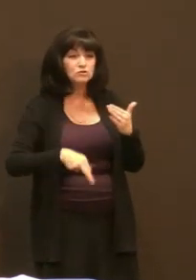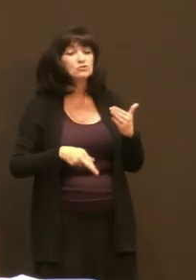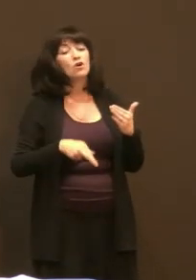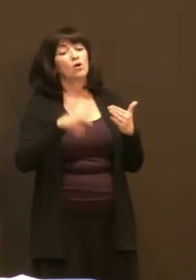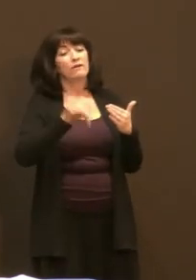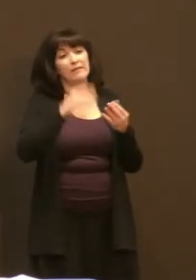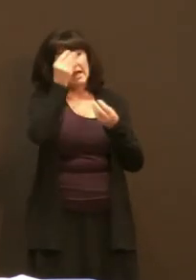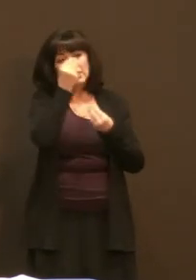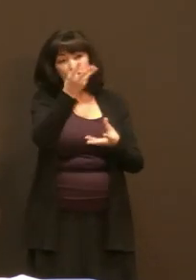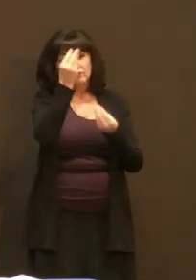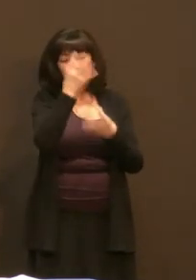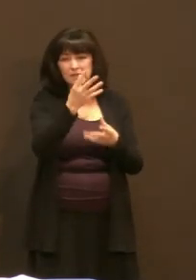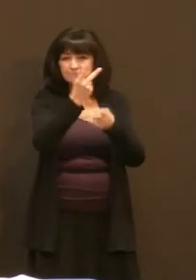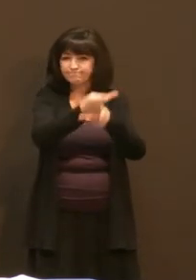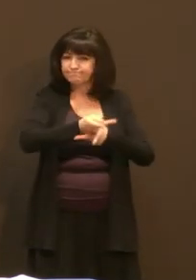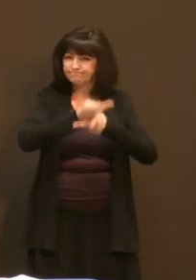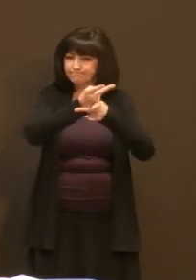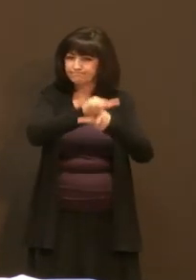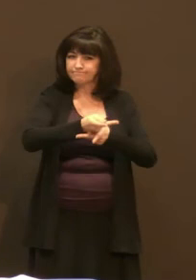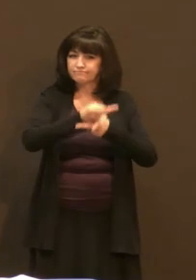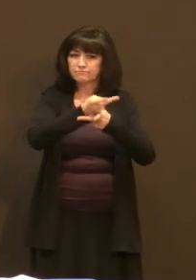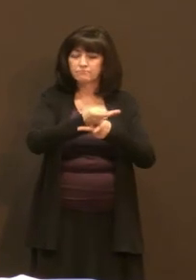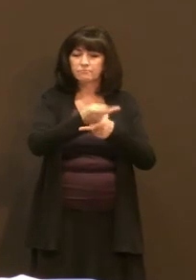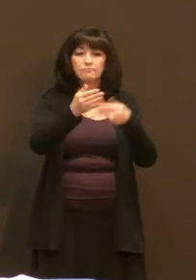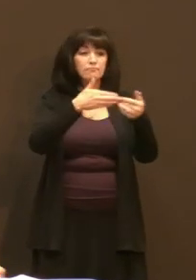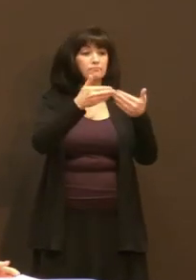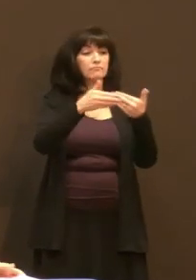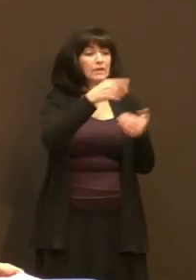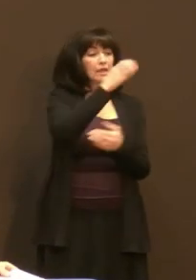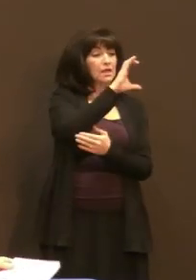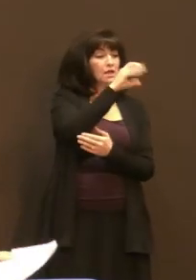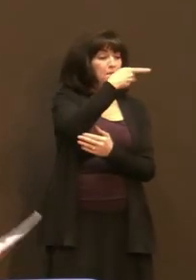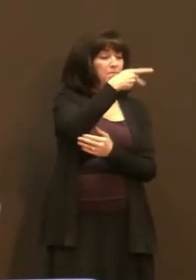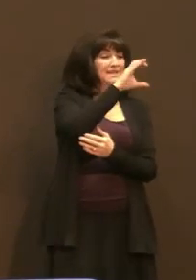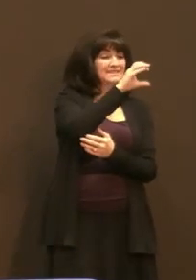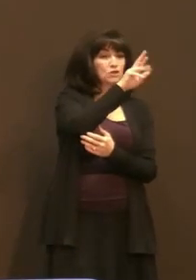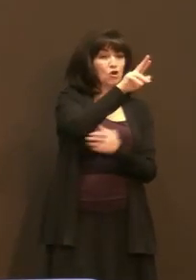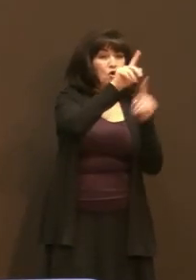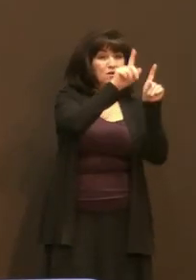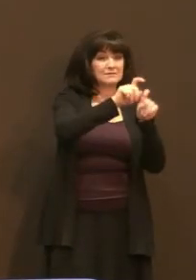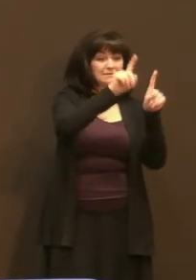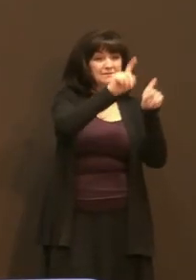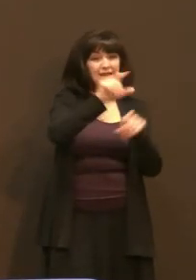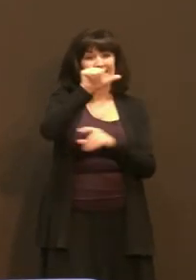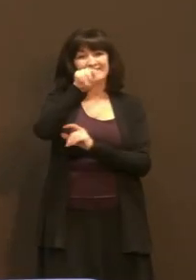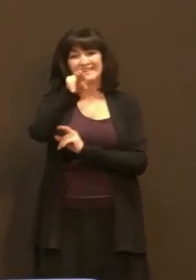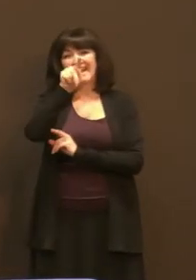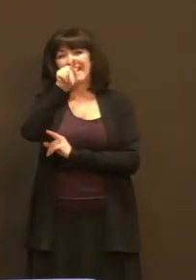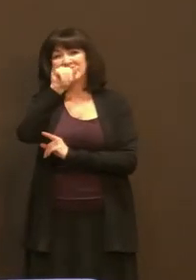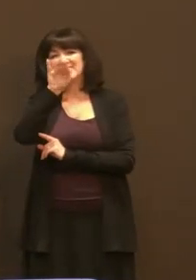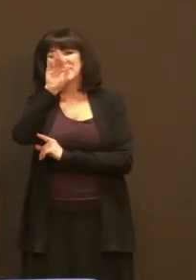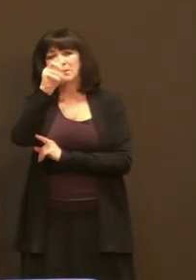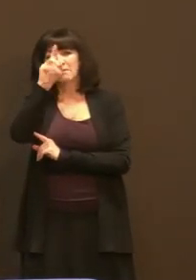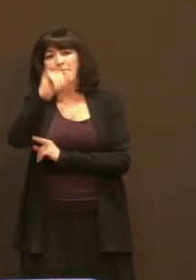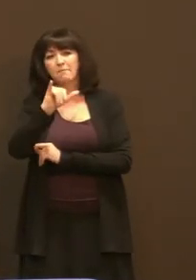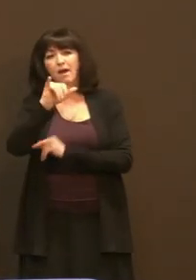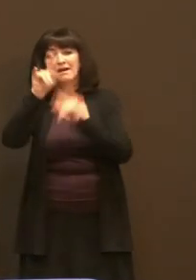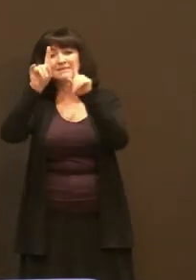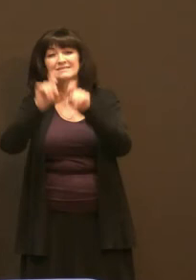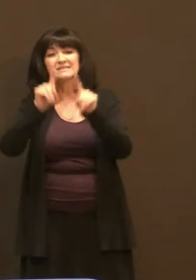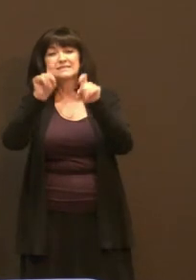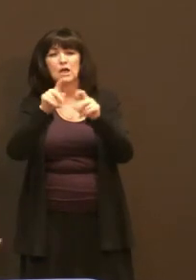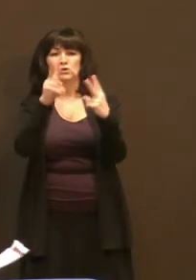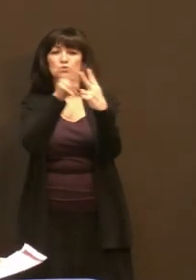PCR testing or the antibody testing, increased access to both those test types are going to be important tools